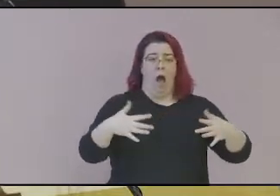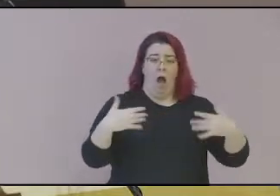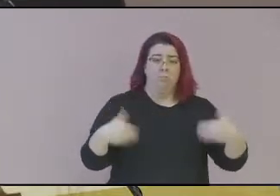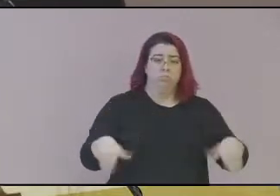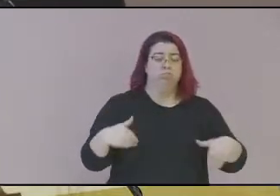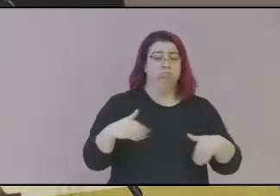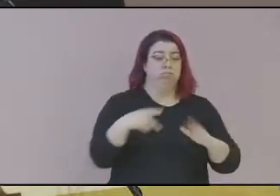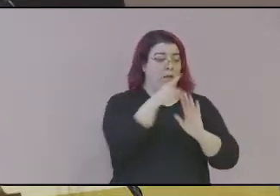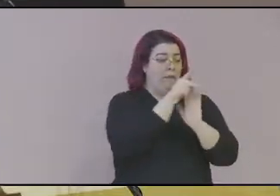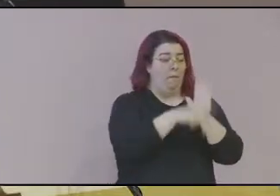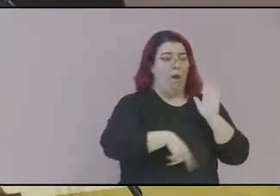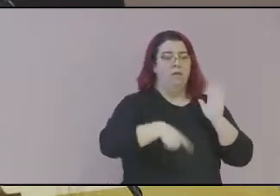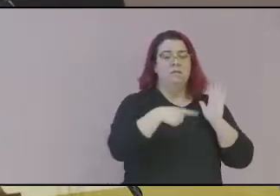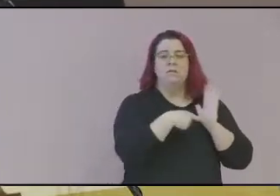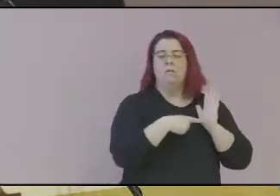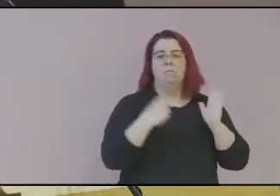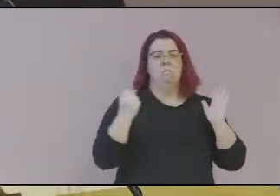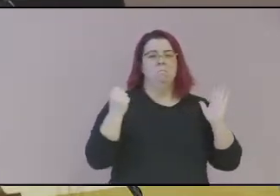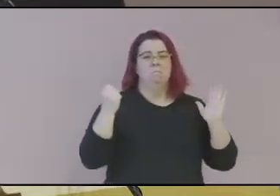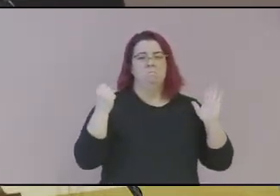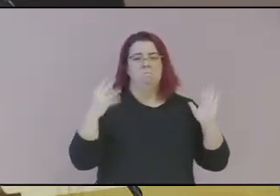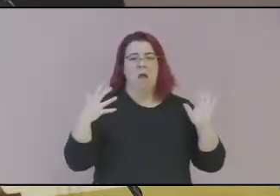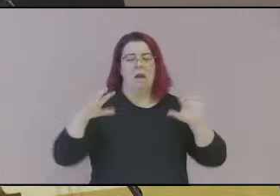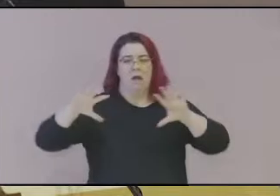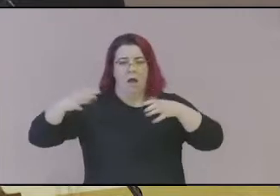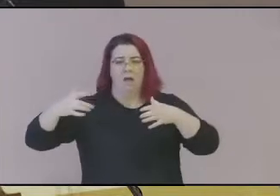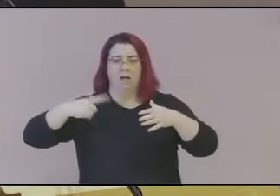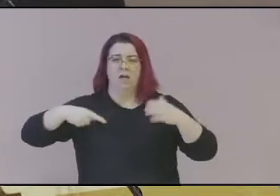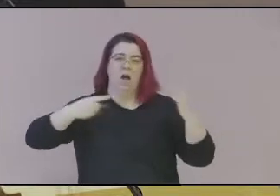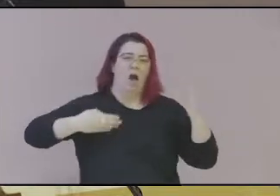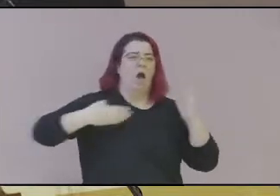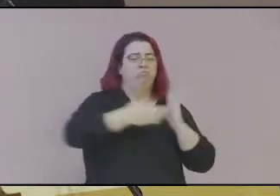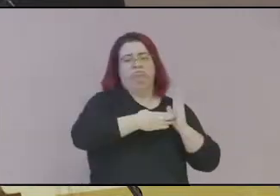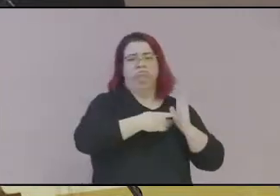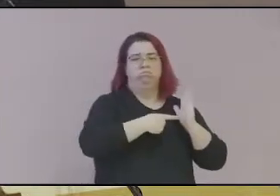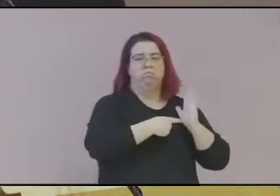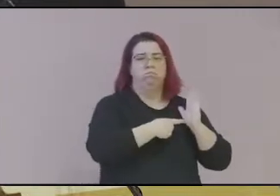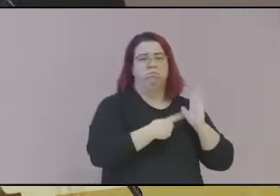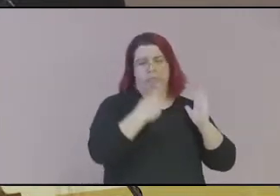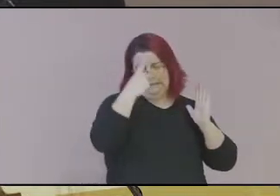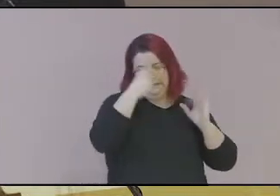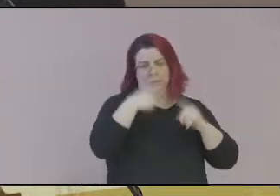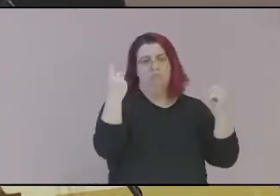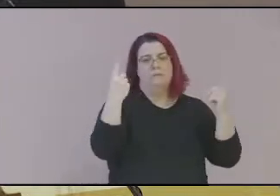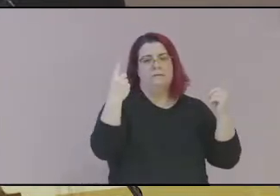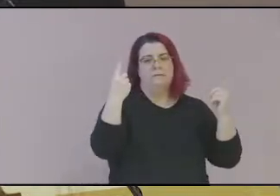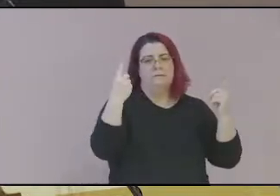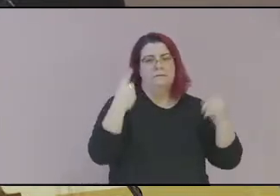and activists, and made up a big part of the news cycle in spring 2020.